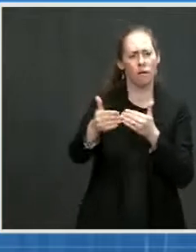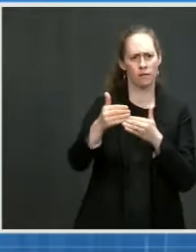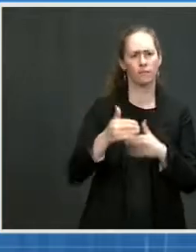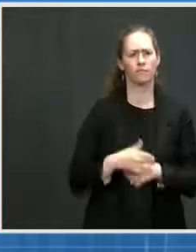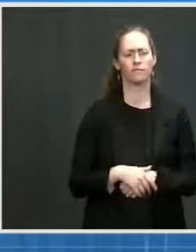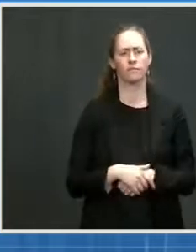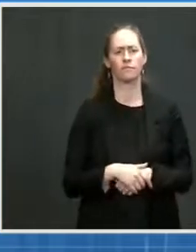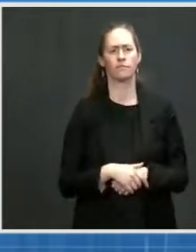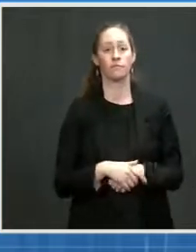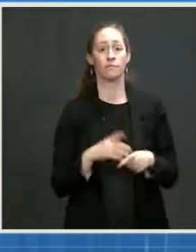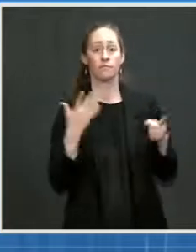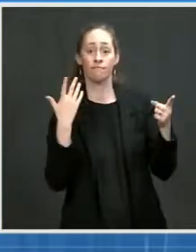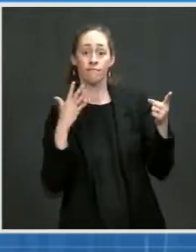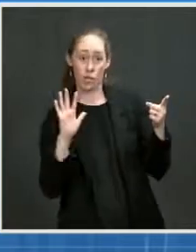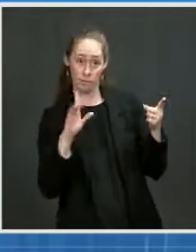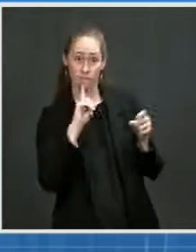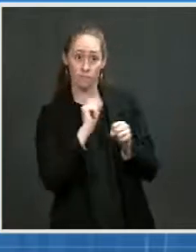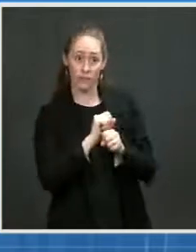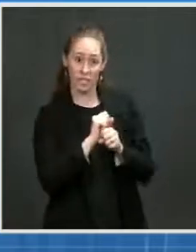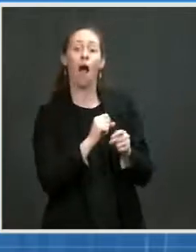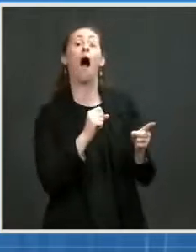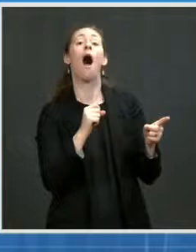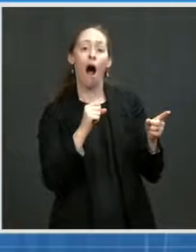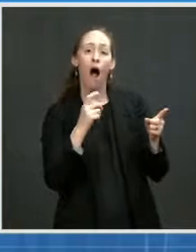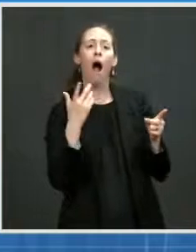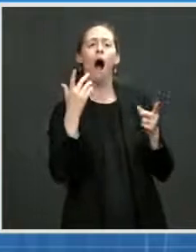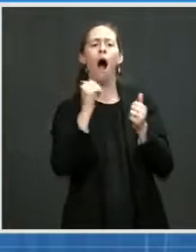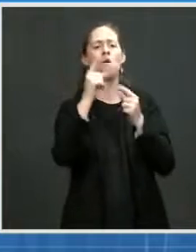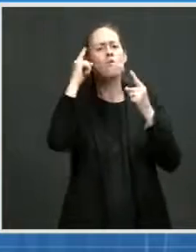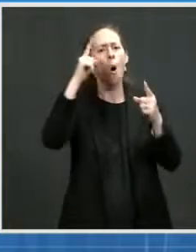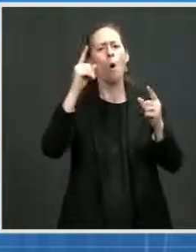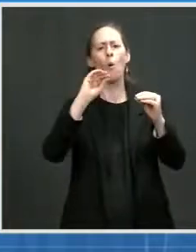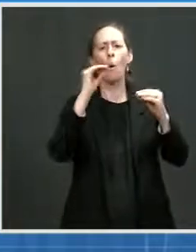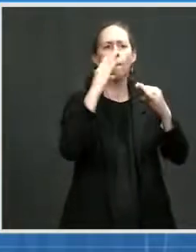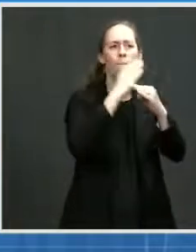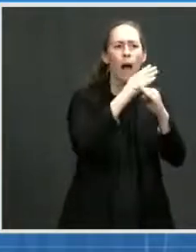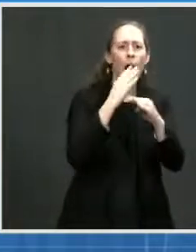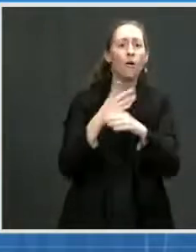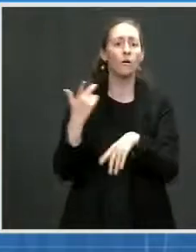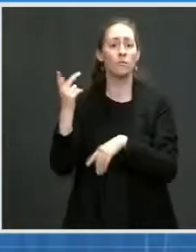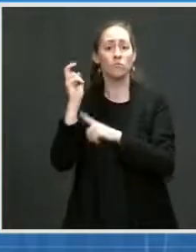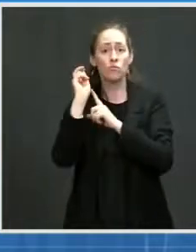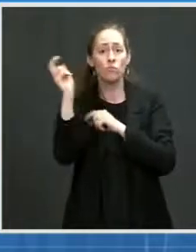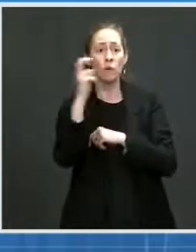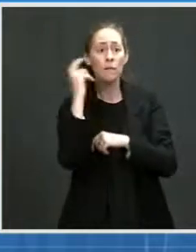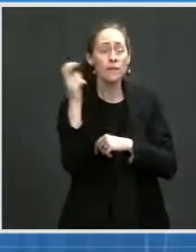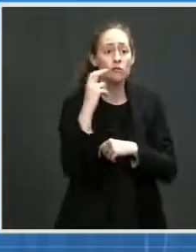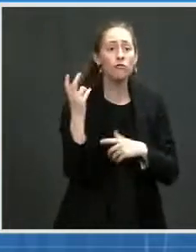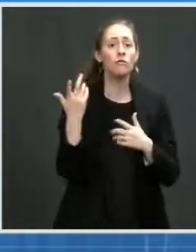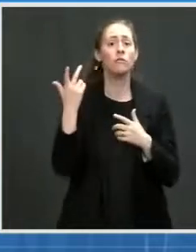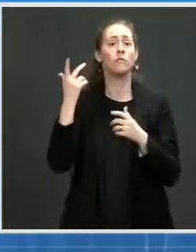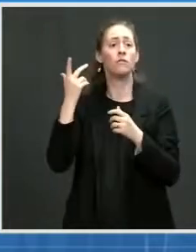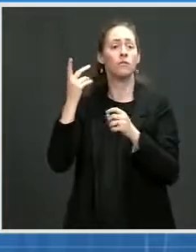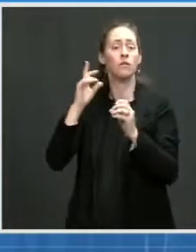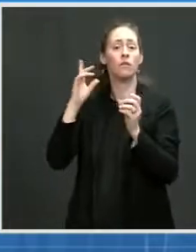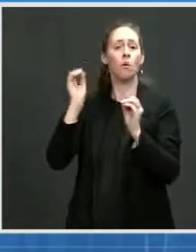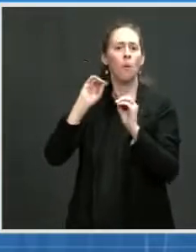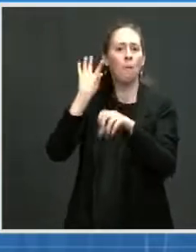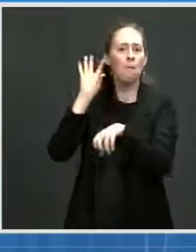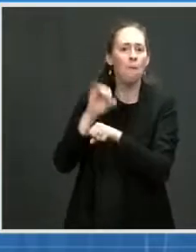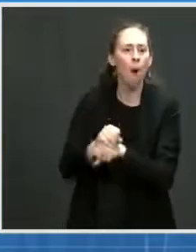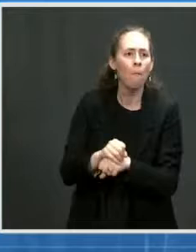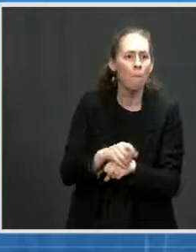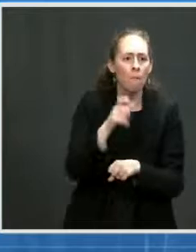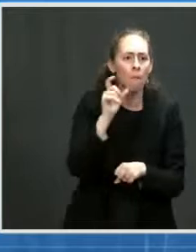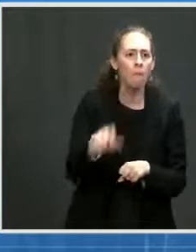barriers to vaccination, assisting with transportation, creating more walk-up opportunities, having flexible hours, making sure that